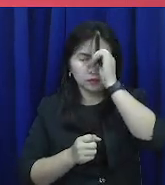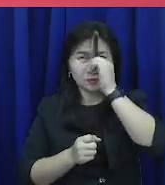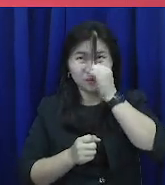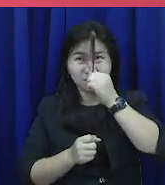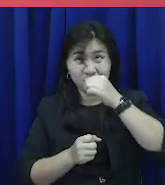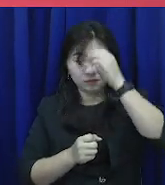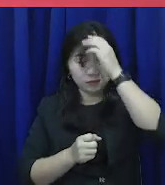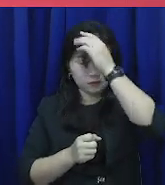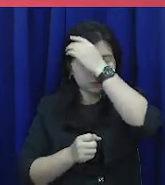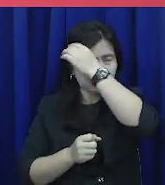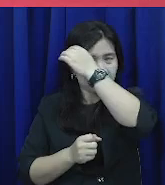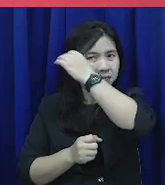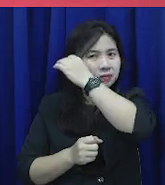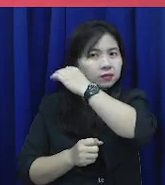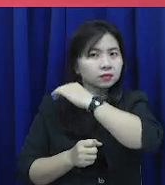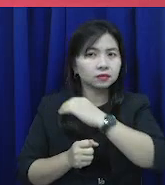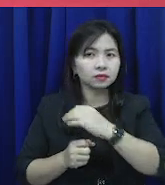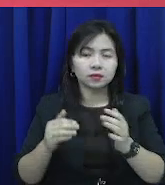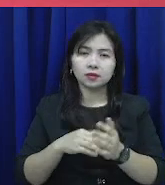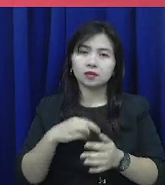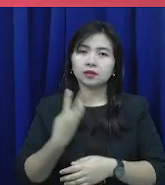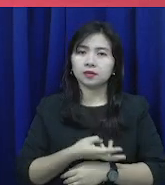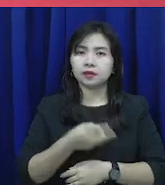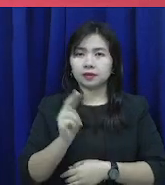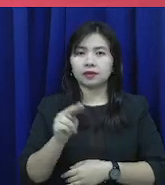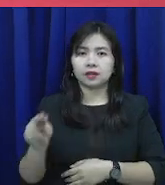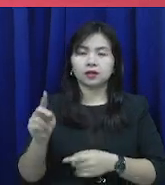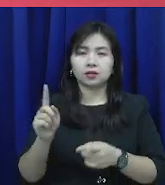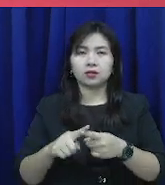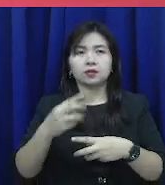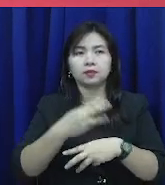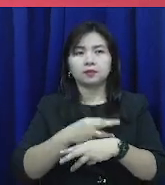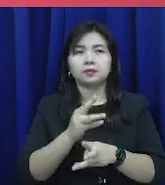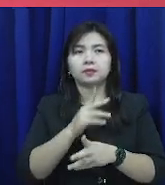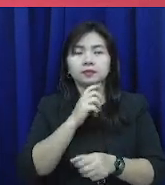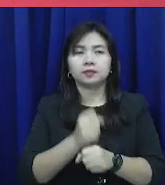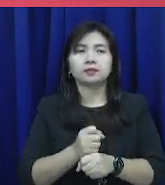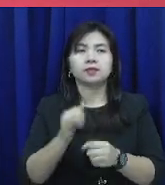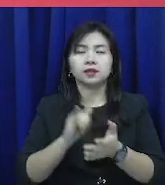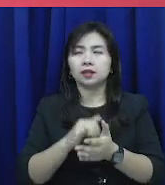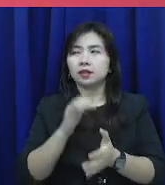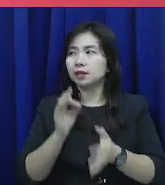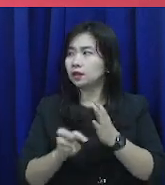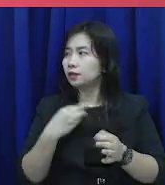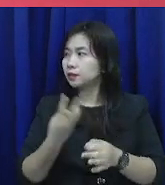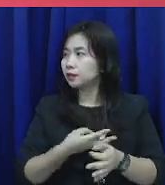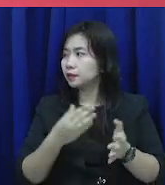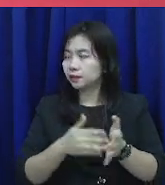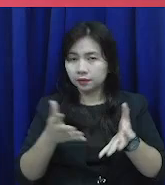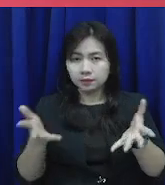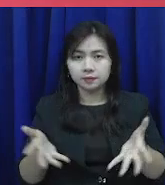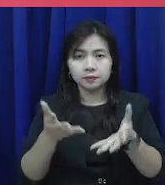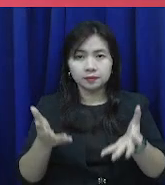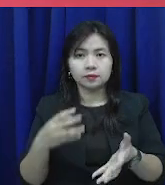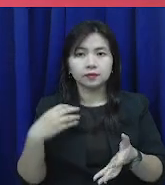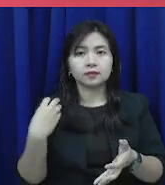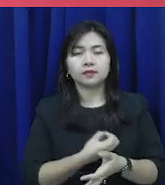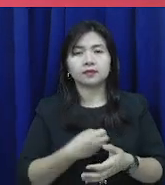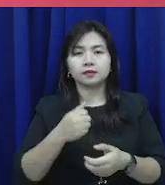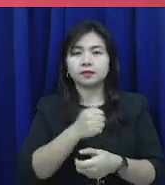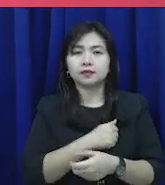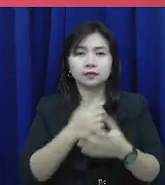s to us We have to make it sure mga kapatid naung pag cultivate natin sa ating pong mga sarili eh